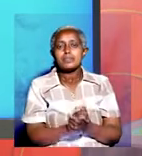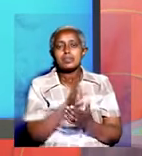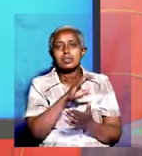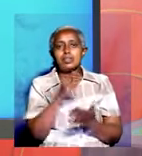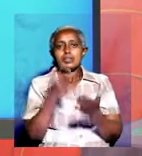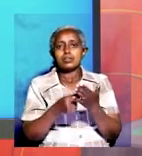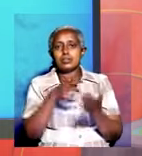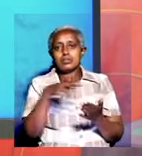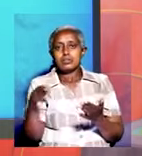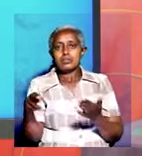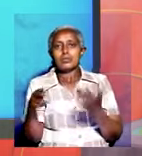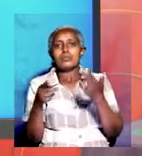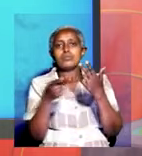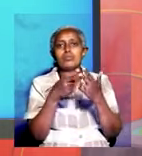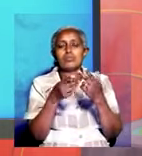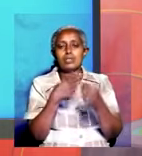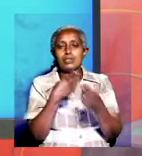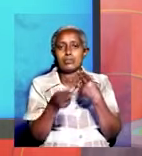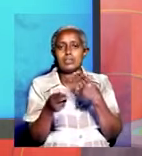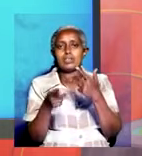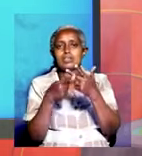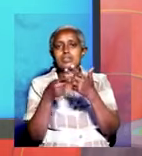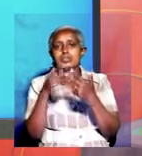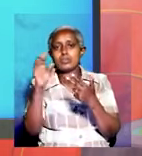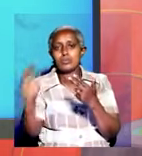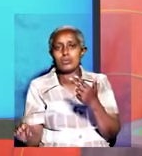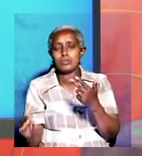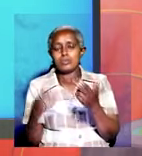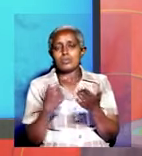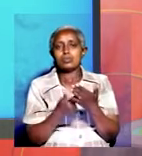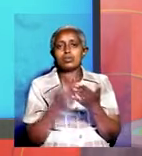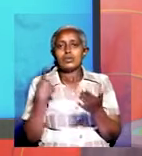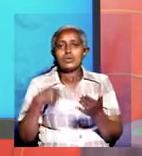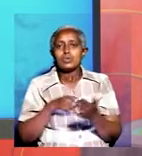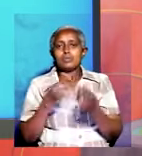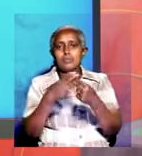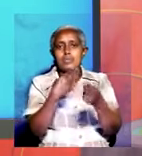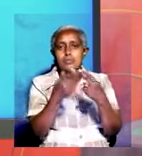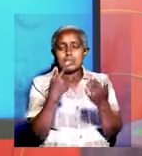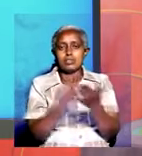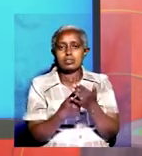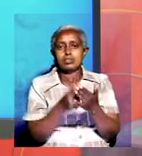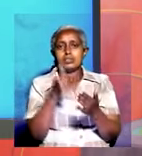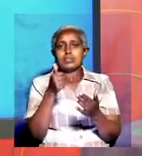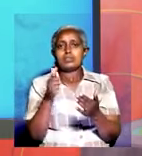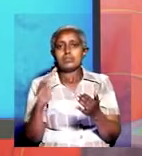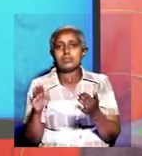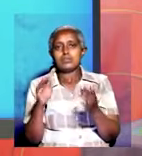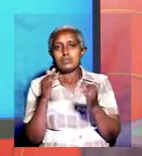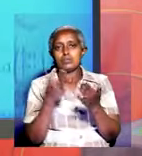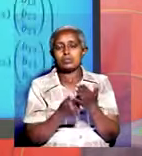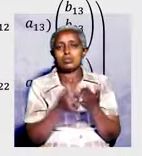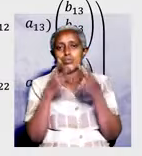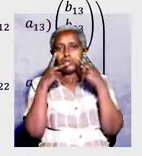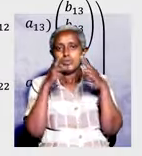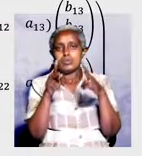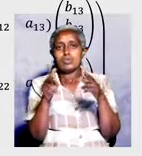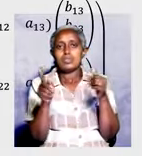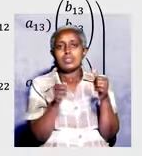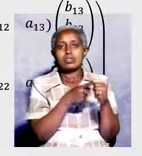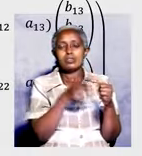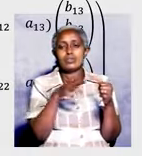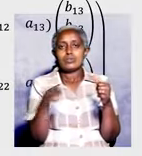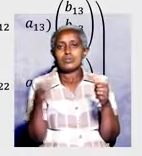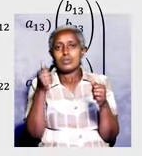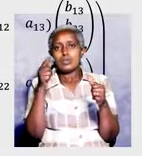and this row multiplies again the third column. So we multiply in this procedure. Let's see this one. Look, the first